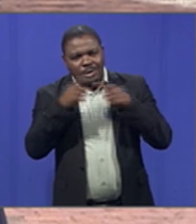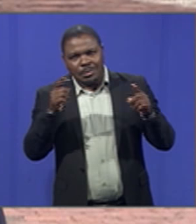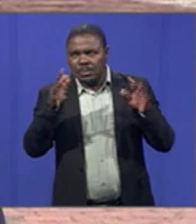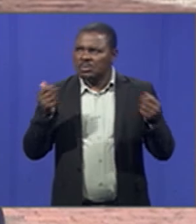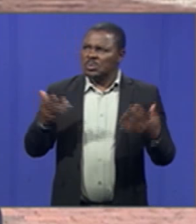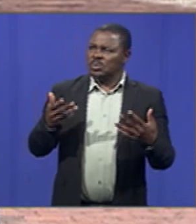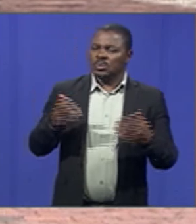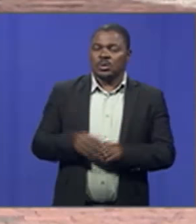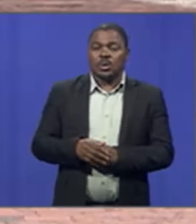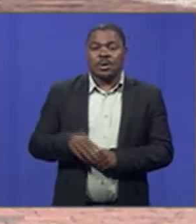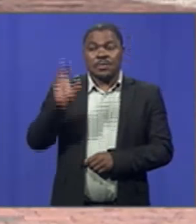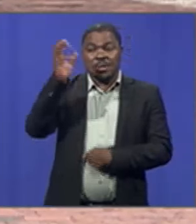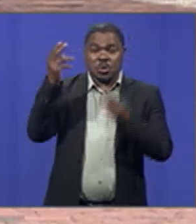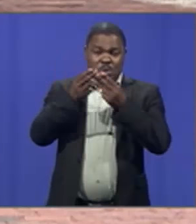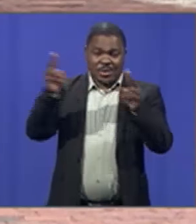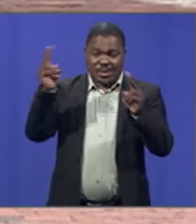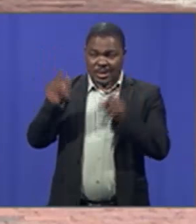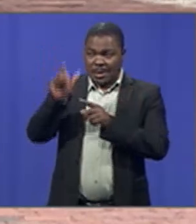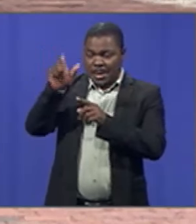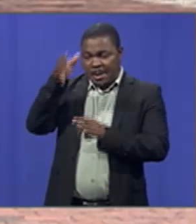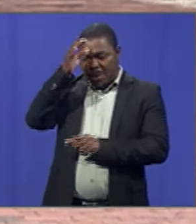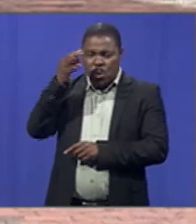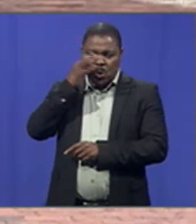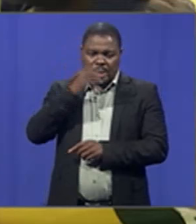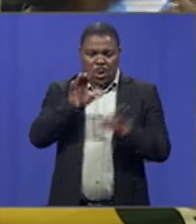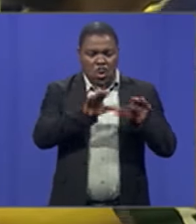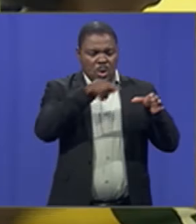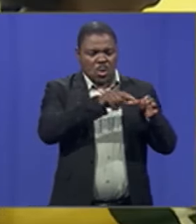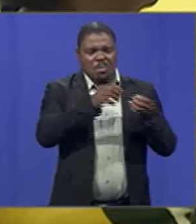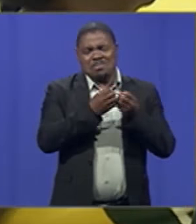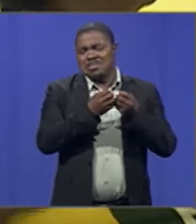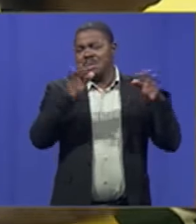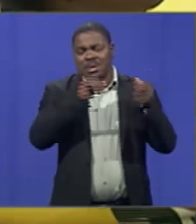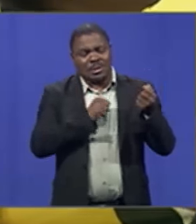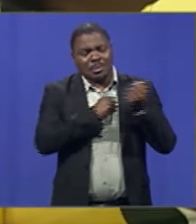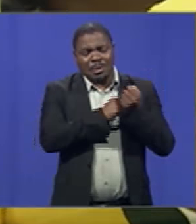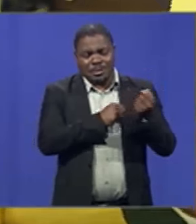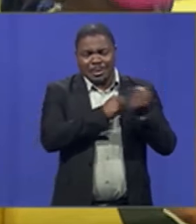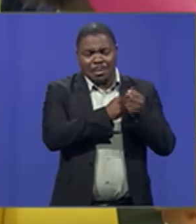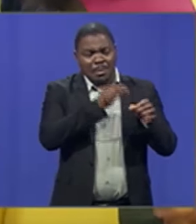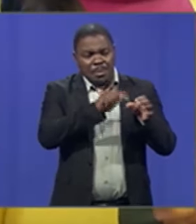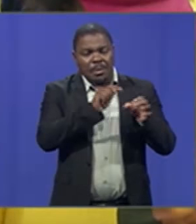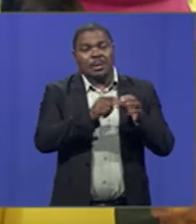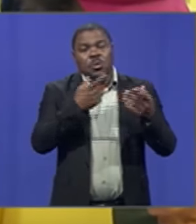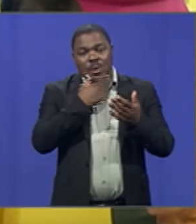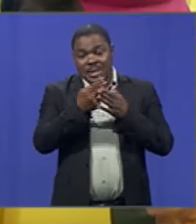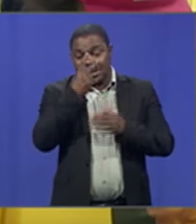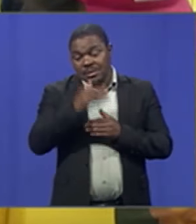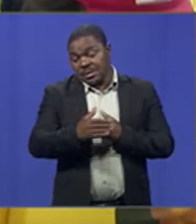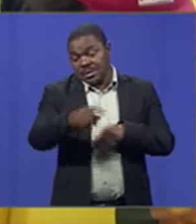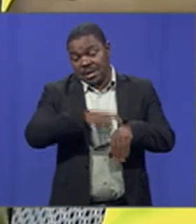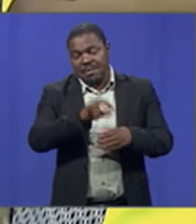tswa kwa Yunibesithing ya Freistata a re lekoko lo sale lona le balatedi ba le bantsi mme seno se bonwa gantsi ka nako ya